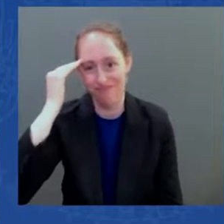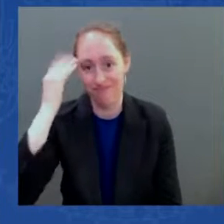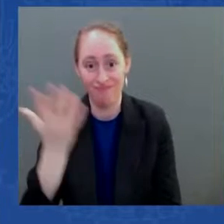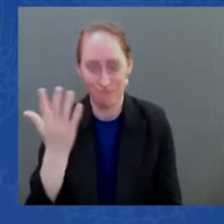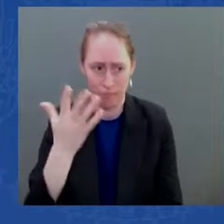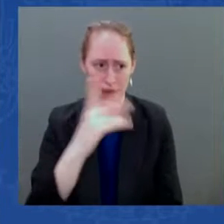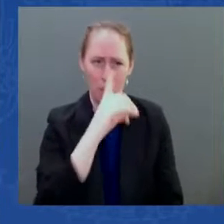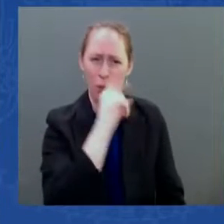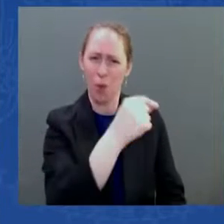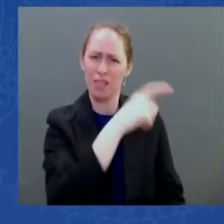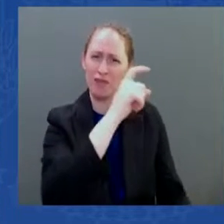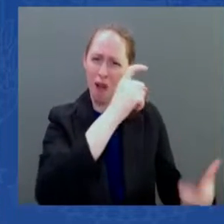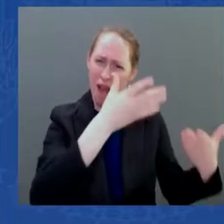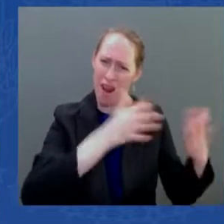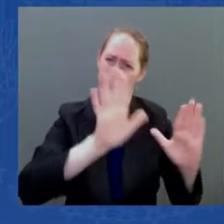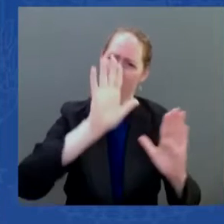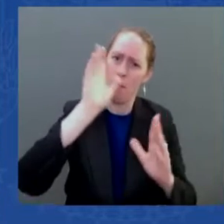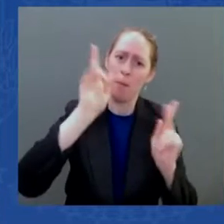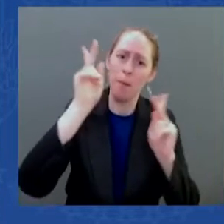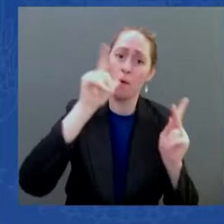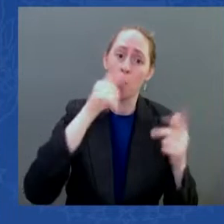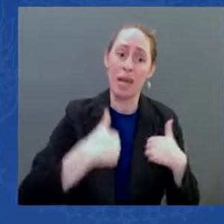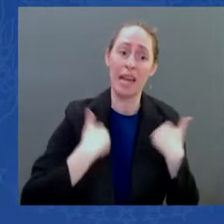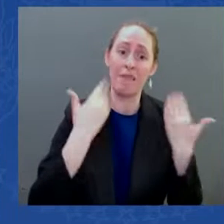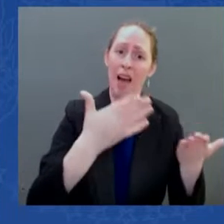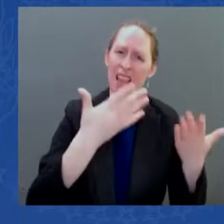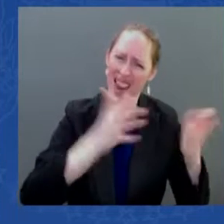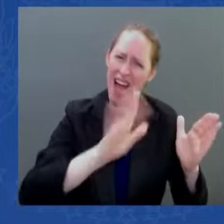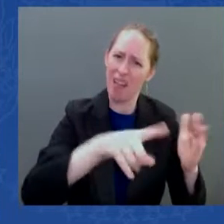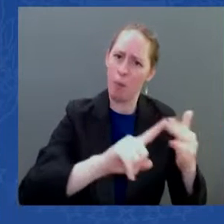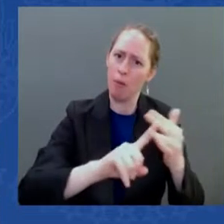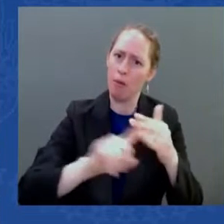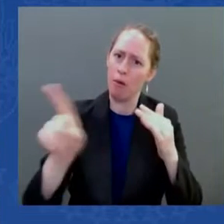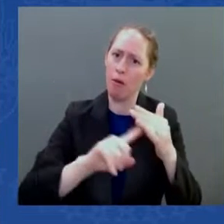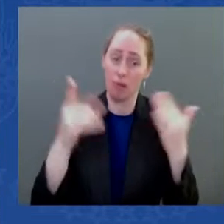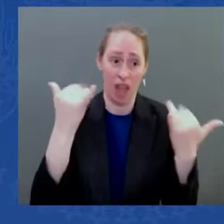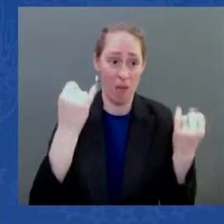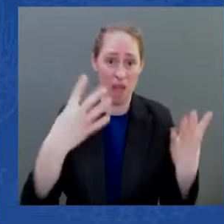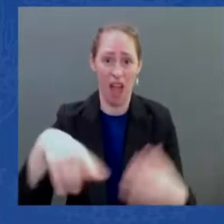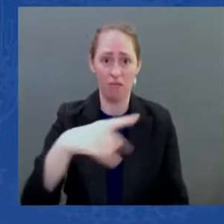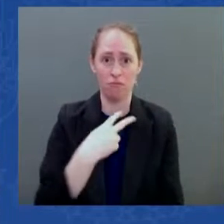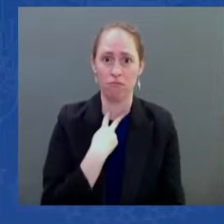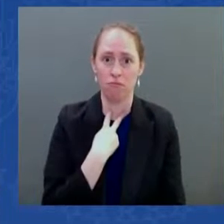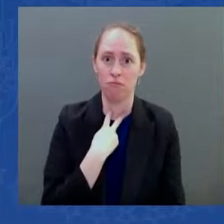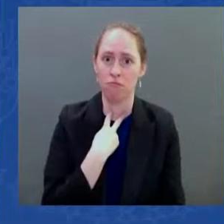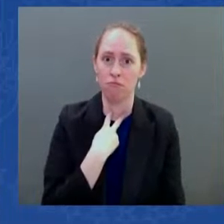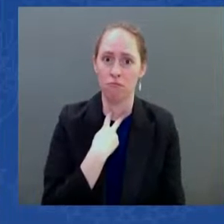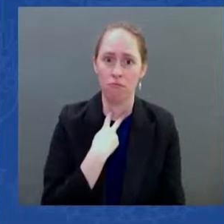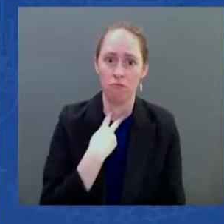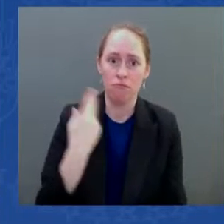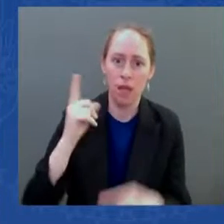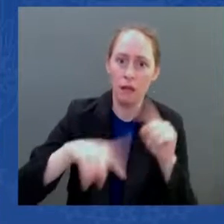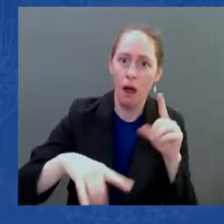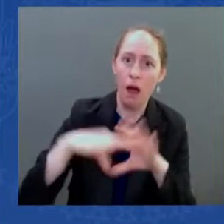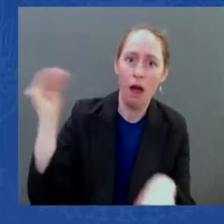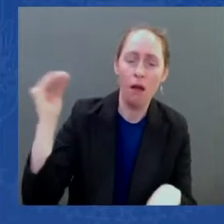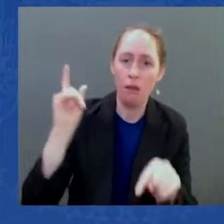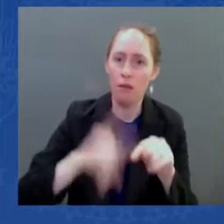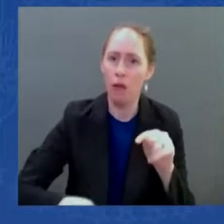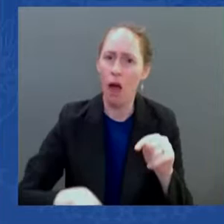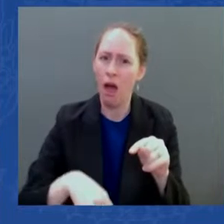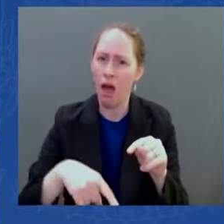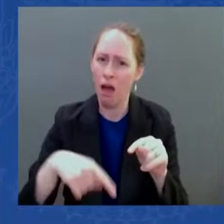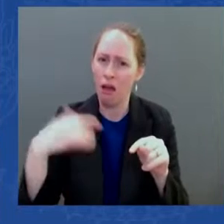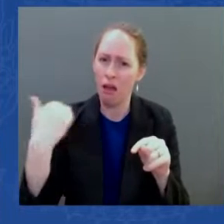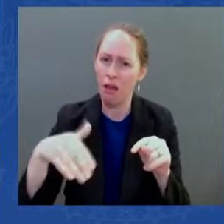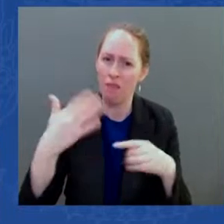out, That's what any head of state would do in such a circumstance. And so there